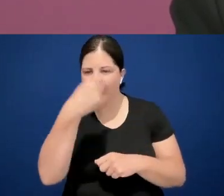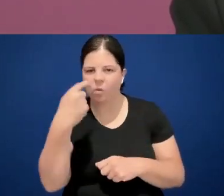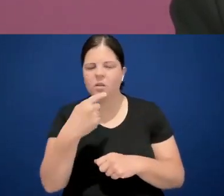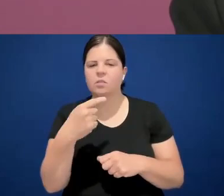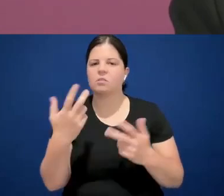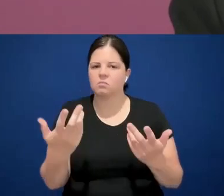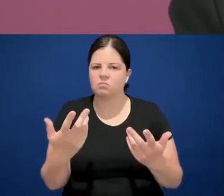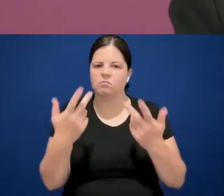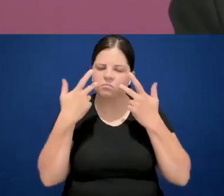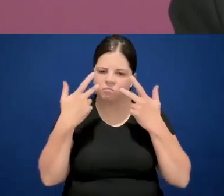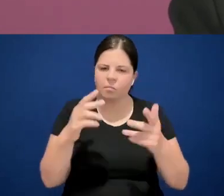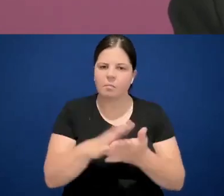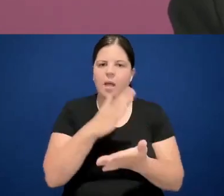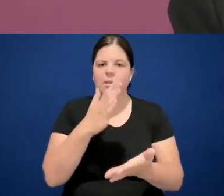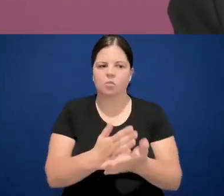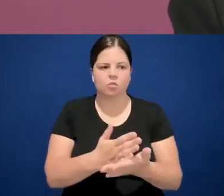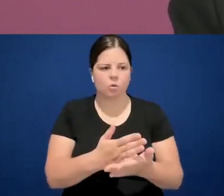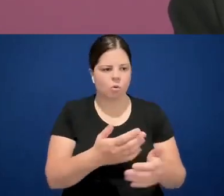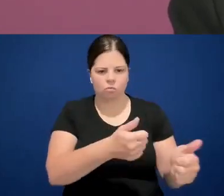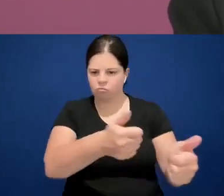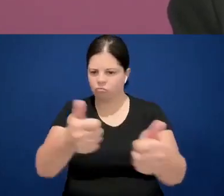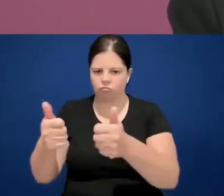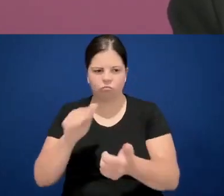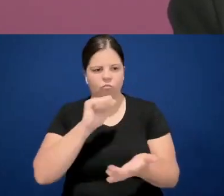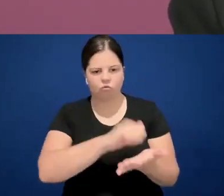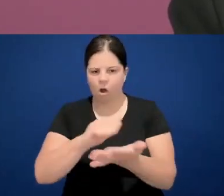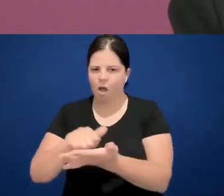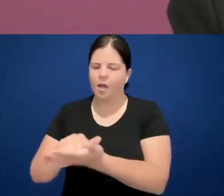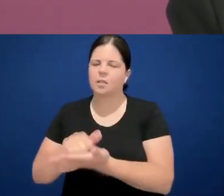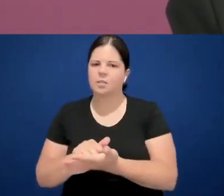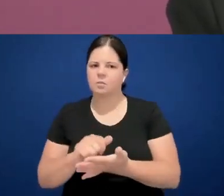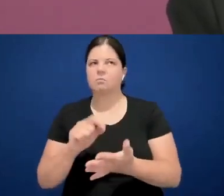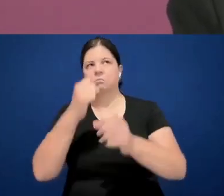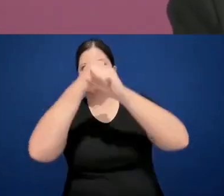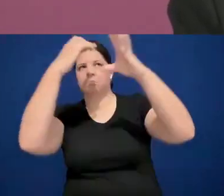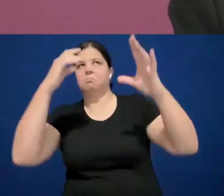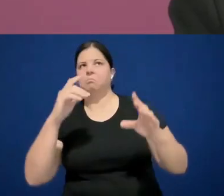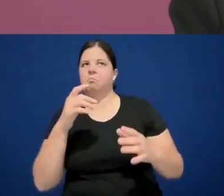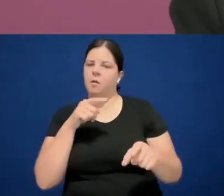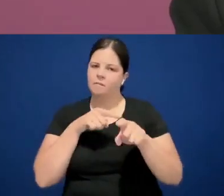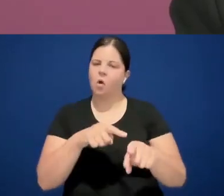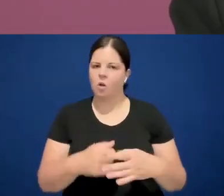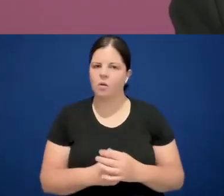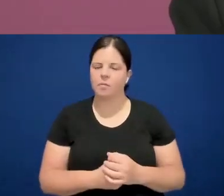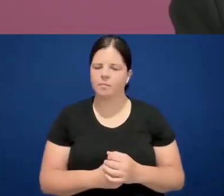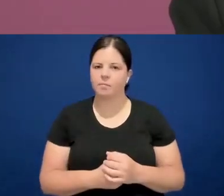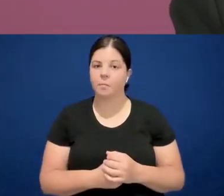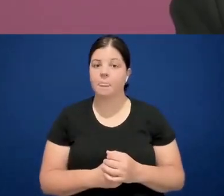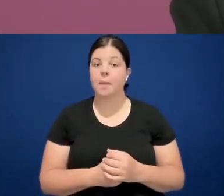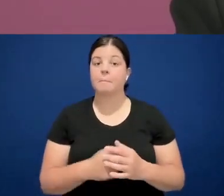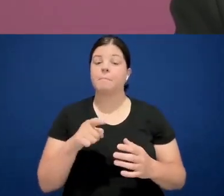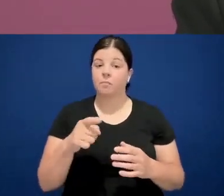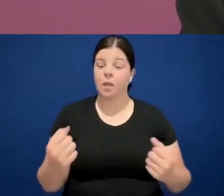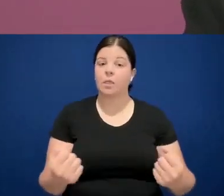that the sectors are performing, as I said, as is expected. The use of those powers